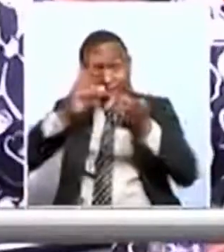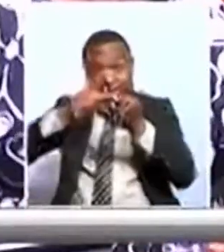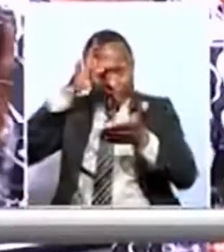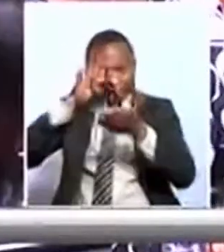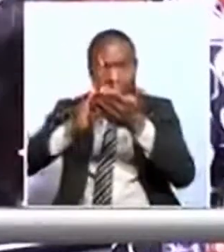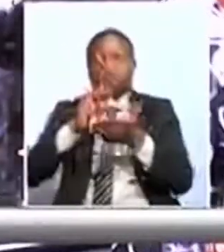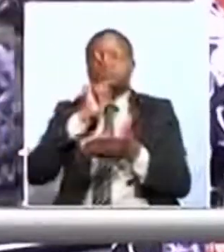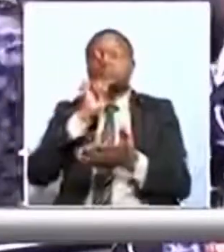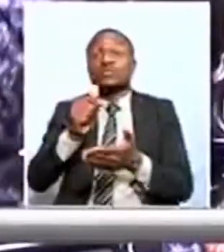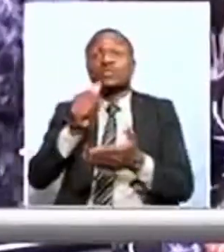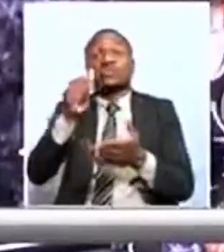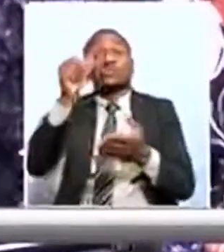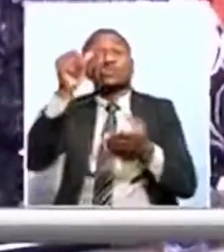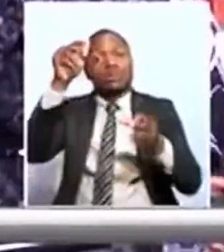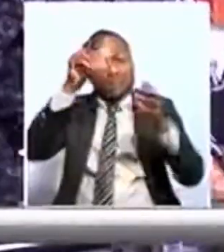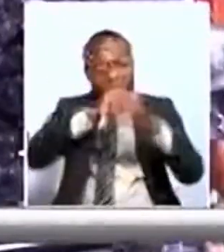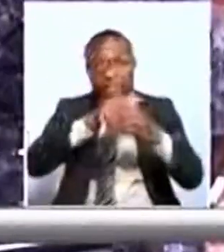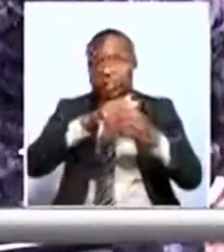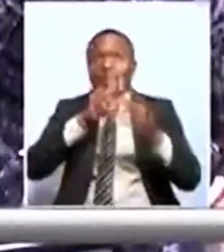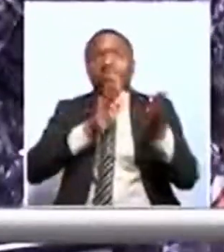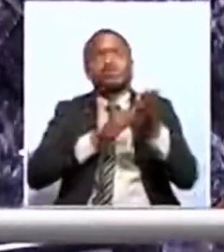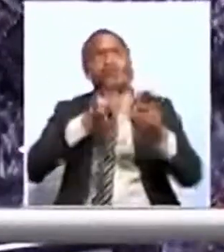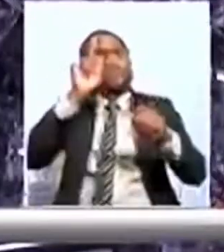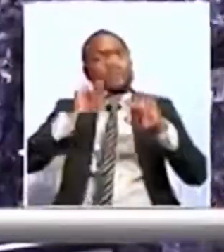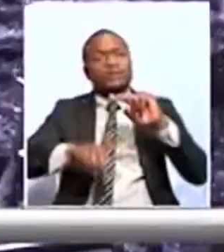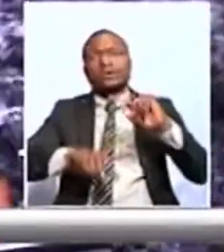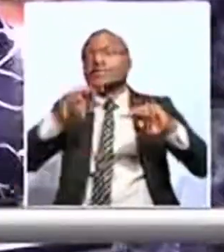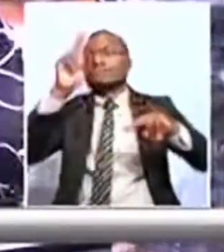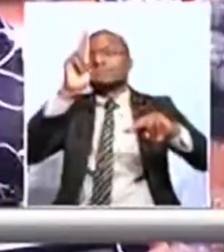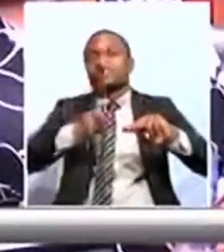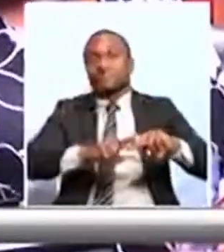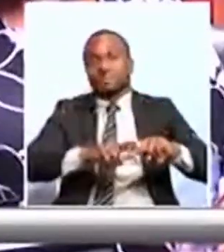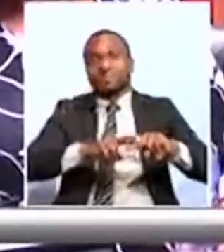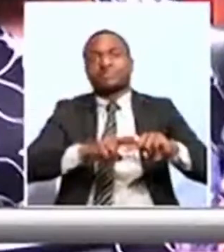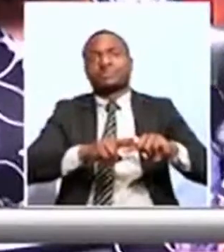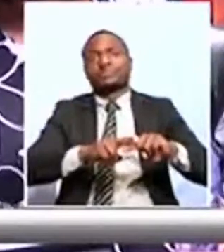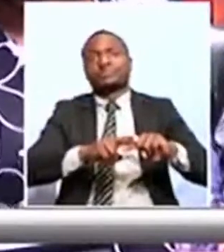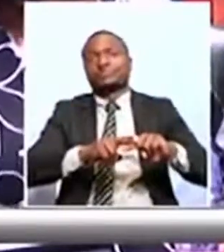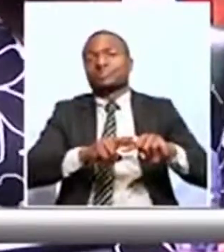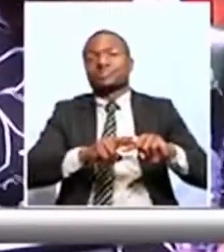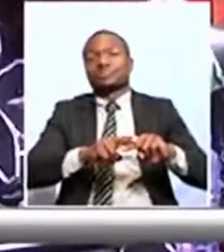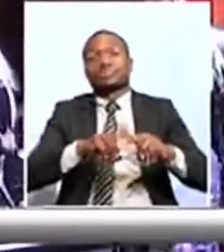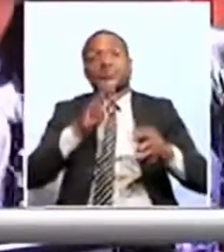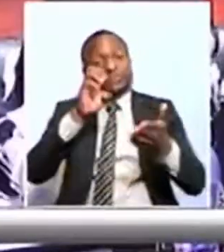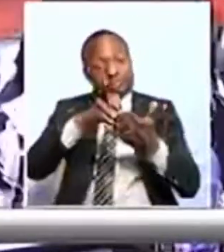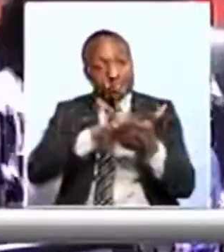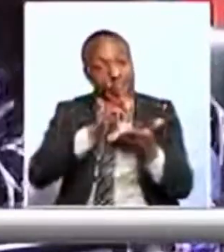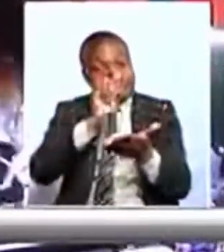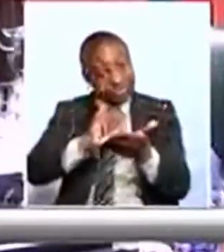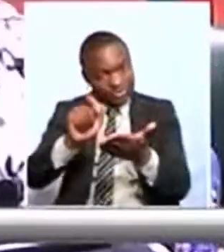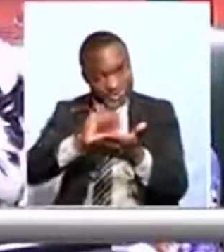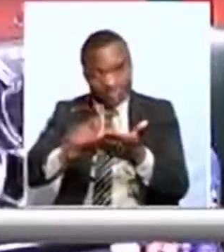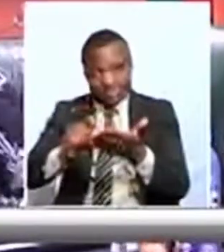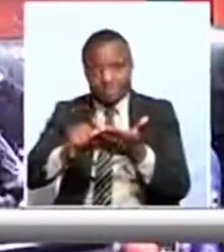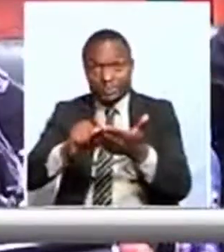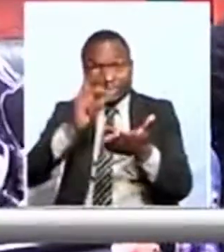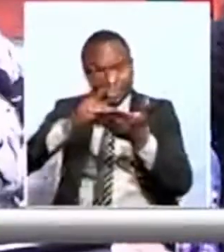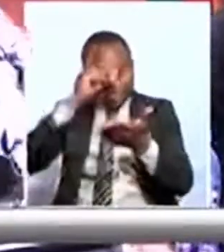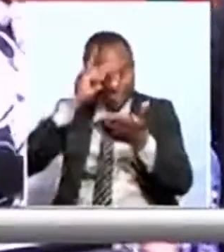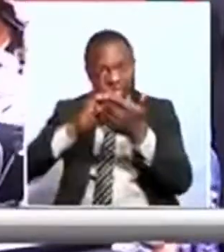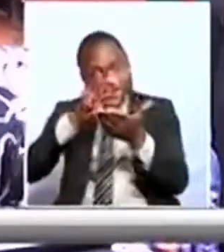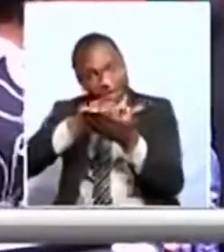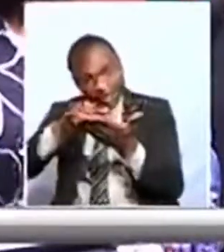longer in school and therefore cannot sit a school leaving examination. However, candidates who fail to